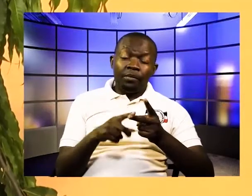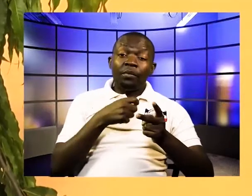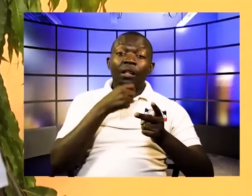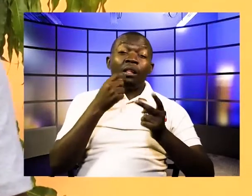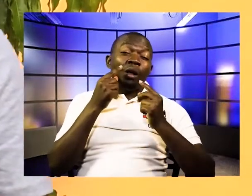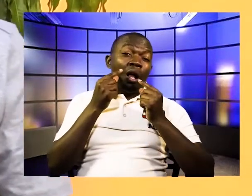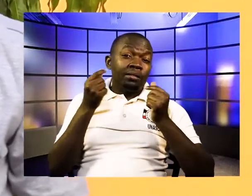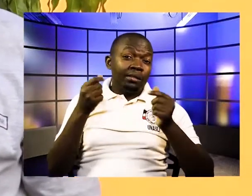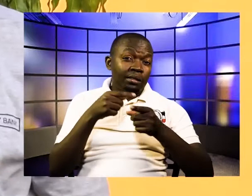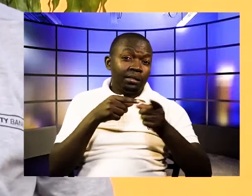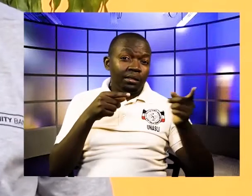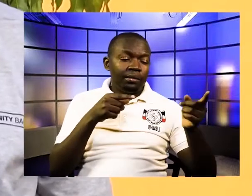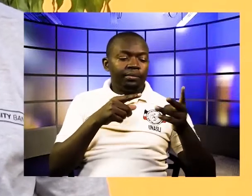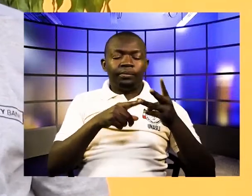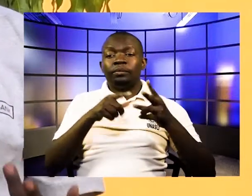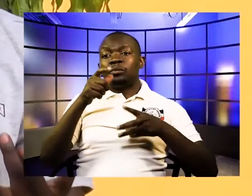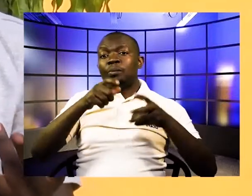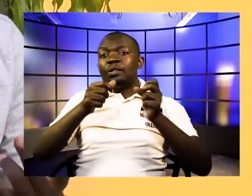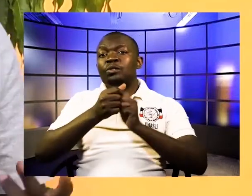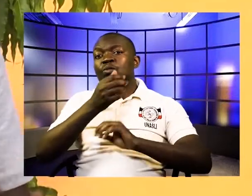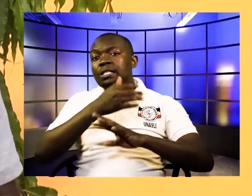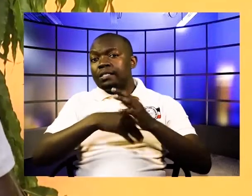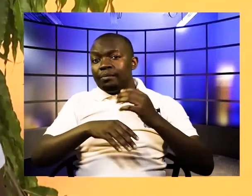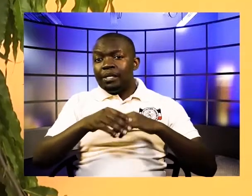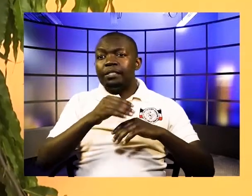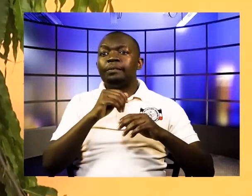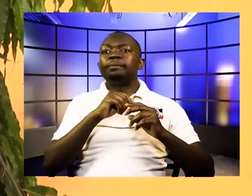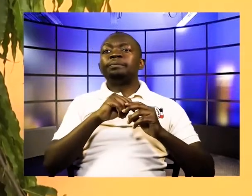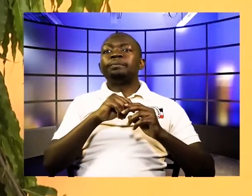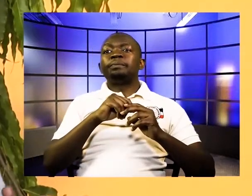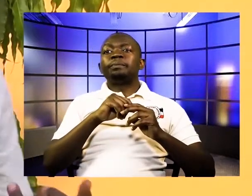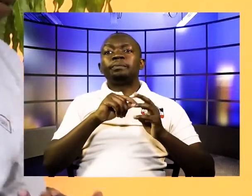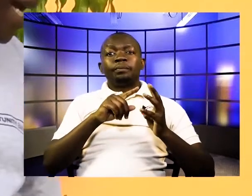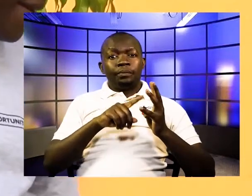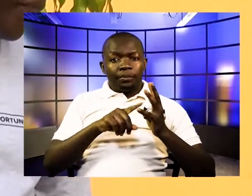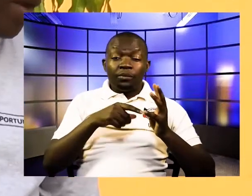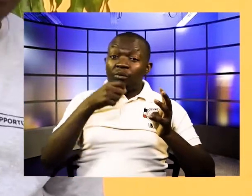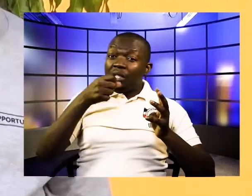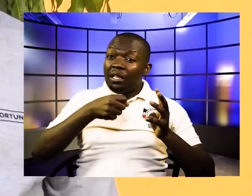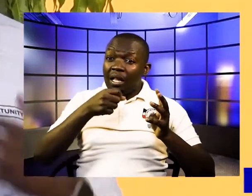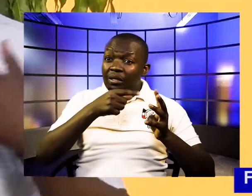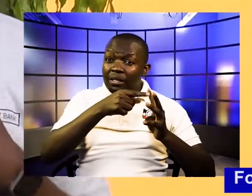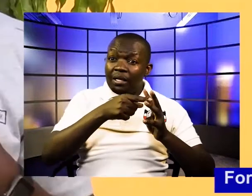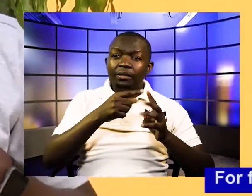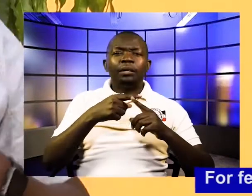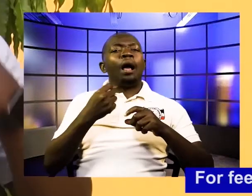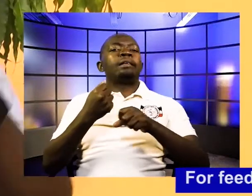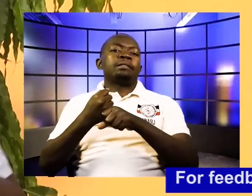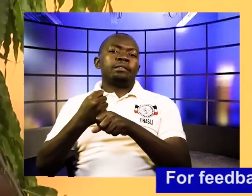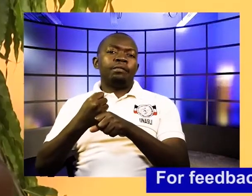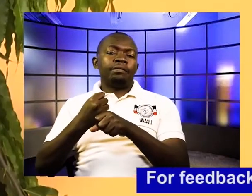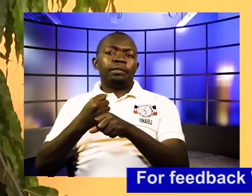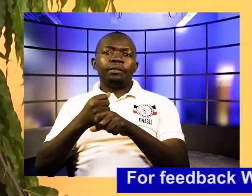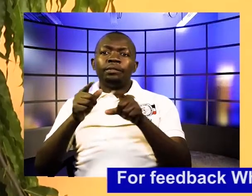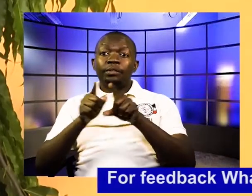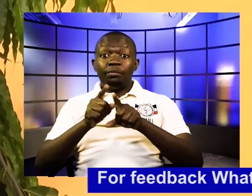have the persons with disabilities, we have the children, we have the elderly, we have the staff. Even me